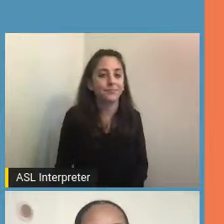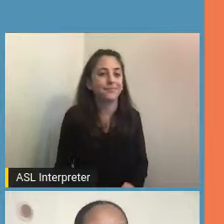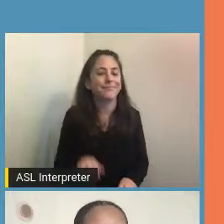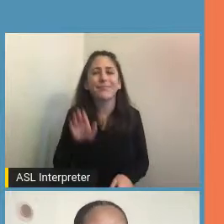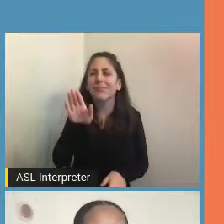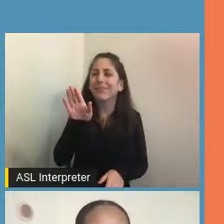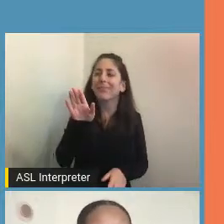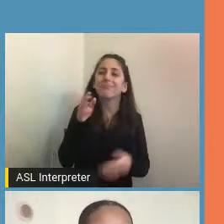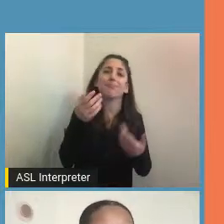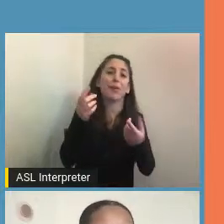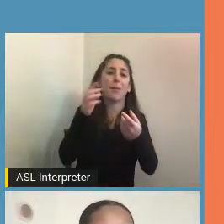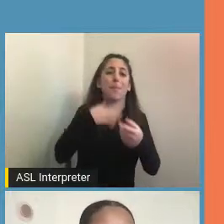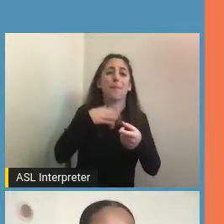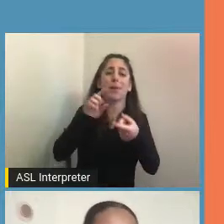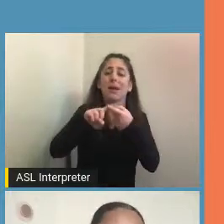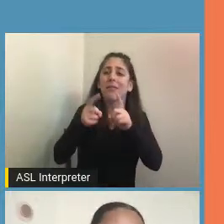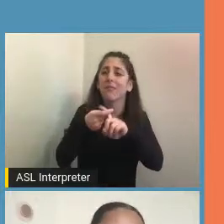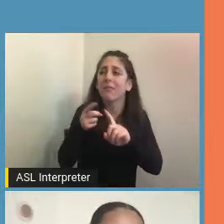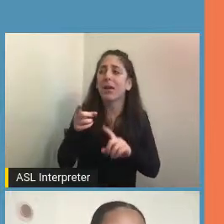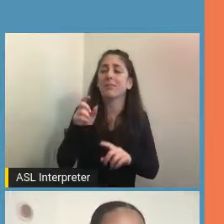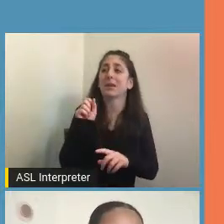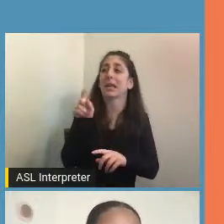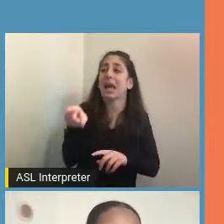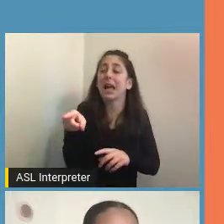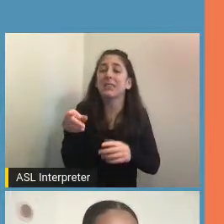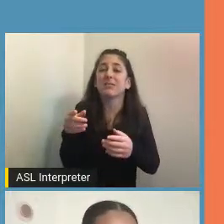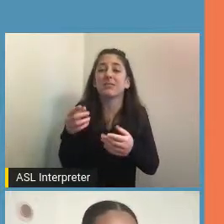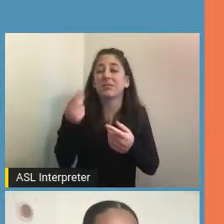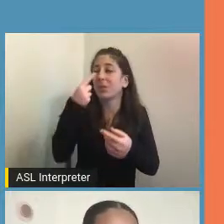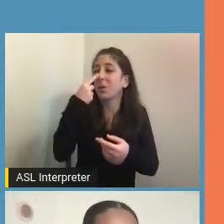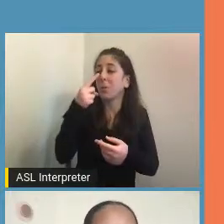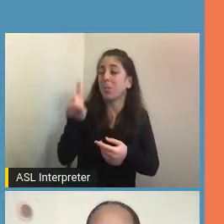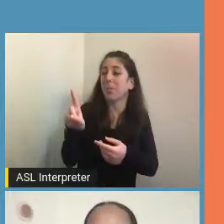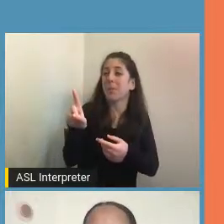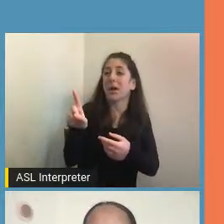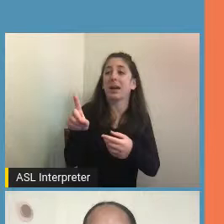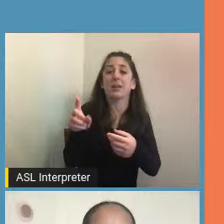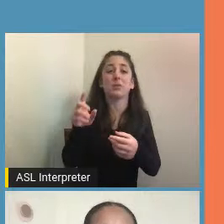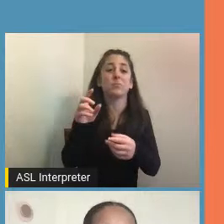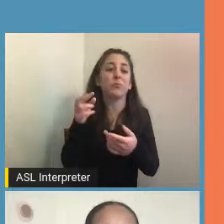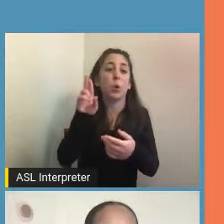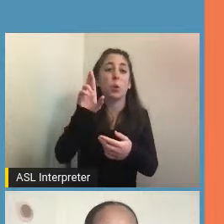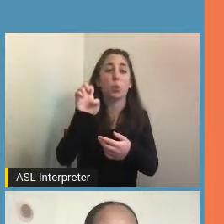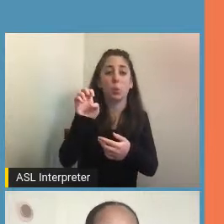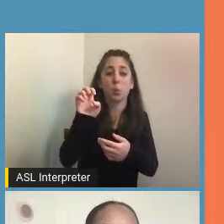friends, we launched this today. Could you help me out and share the word? And